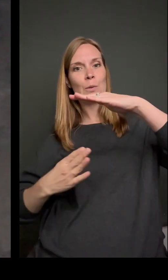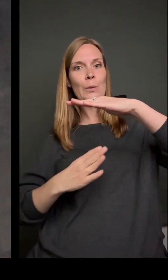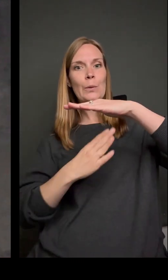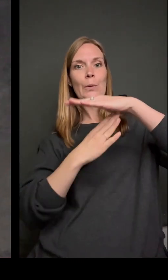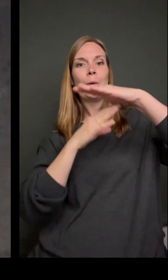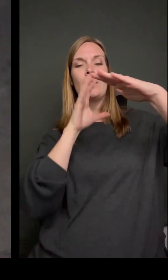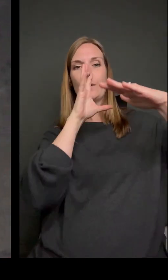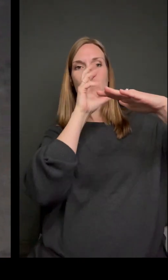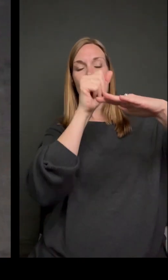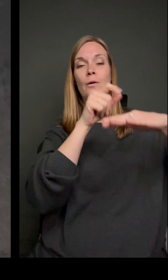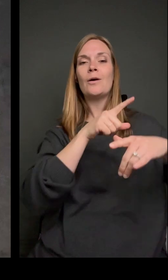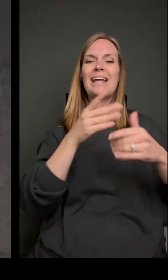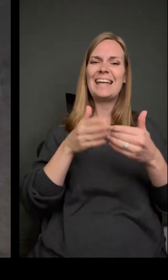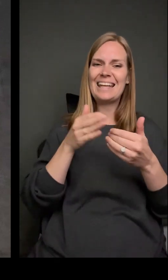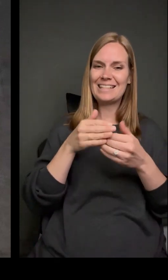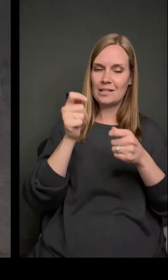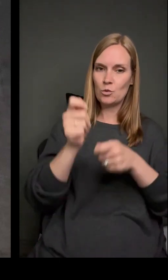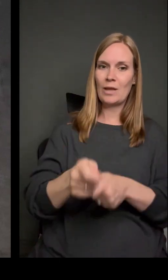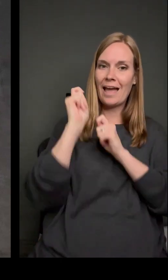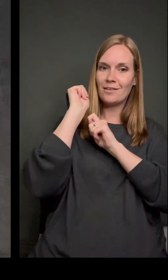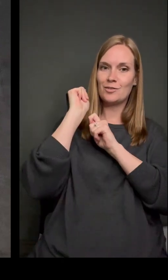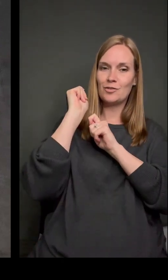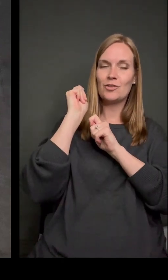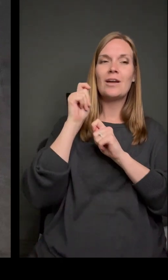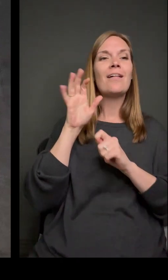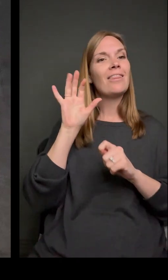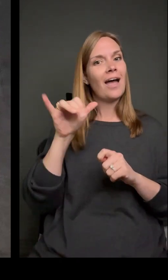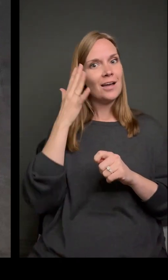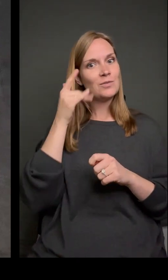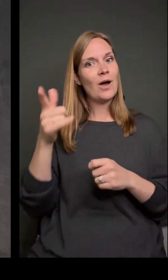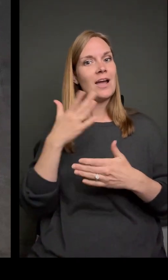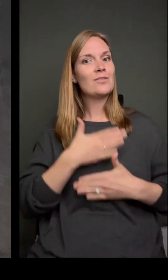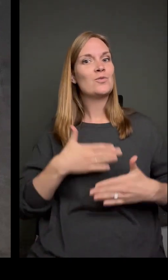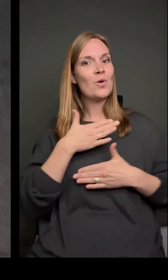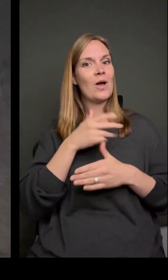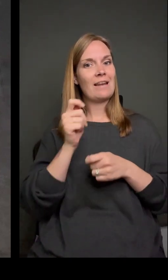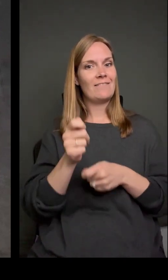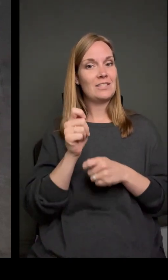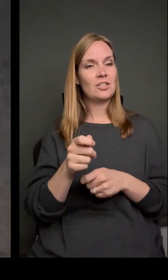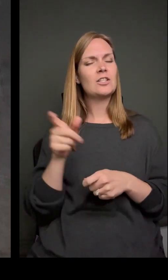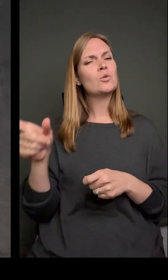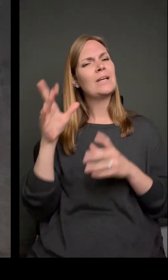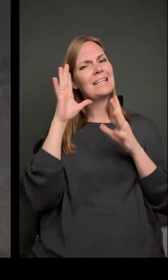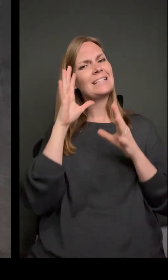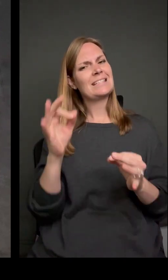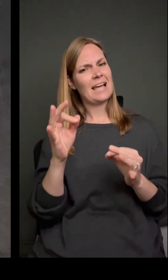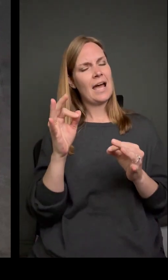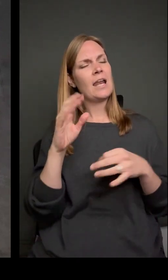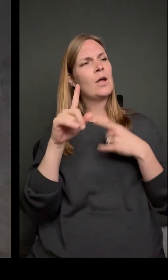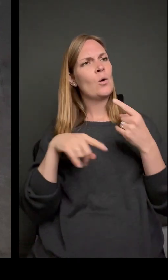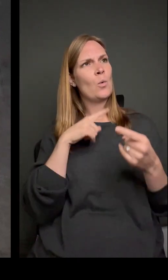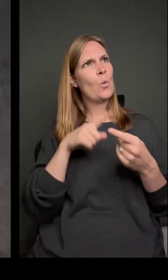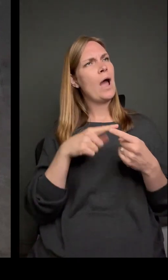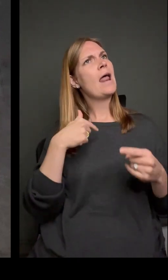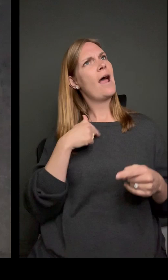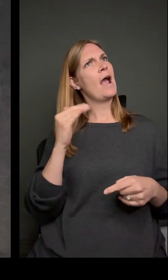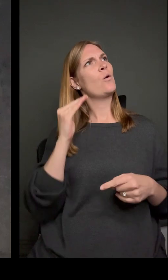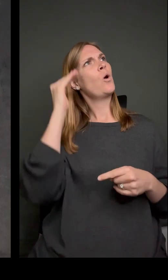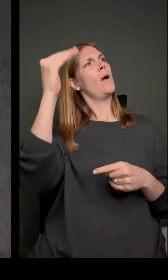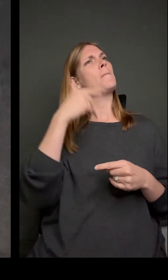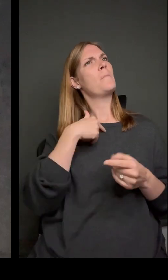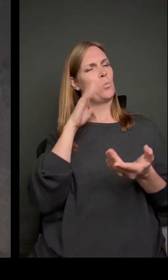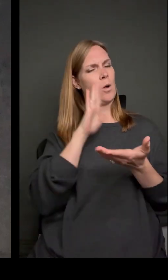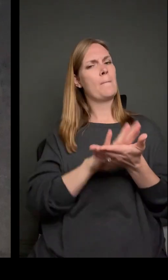for Taro-san to catch, which is probably why he loved to fish so much. So he decided at a very young age that when he grew up, he would become